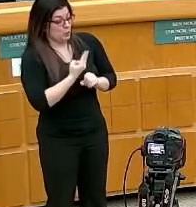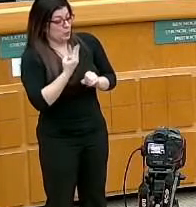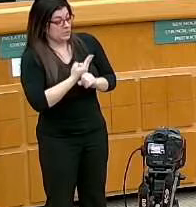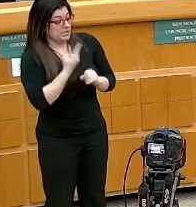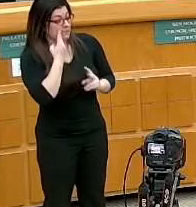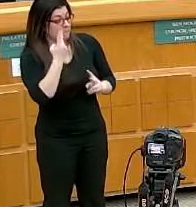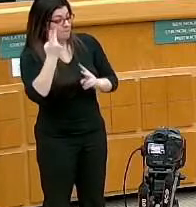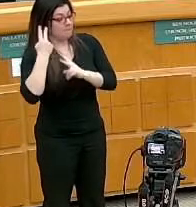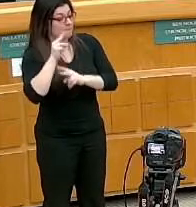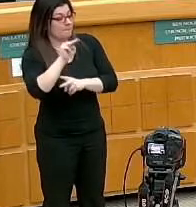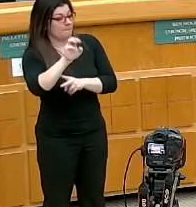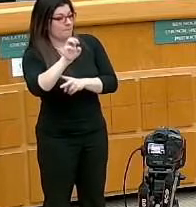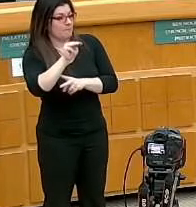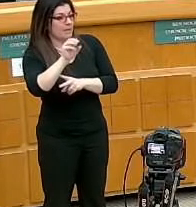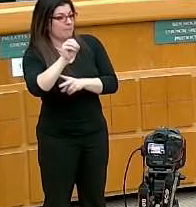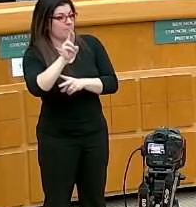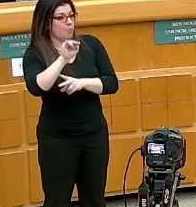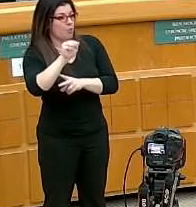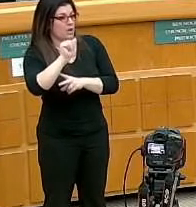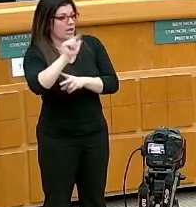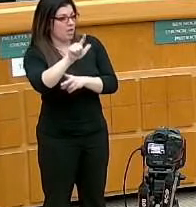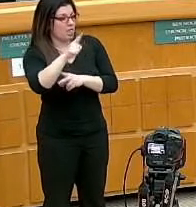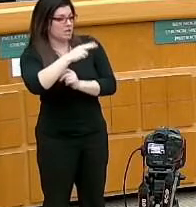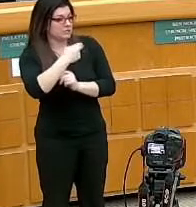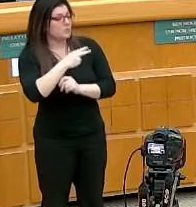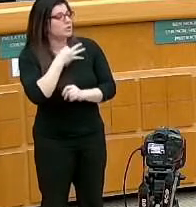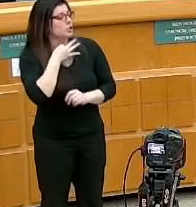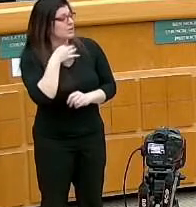hospital been maintained to JCAHO standards? And if